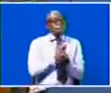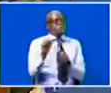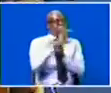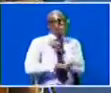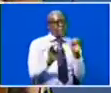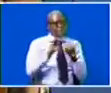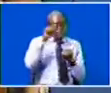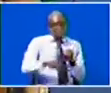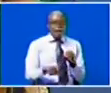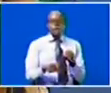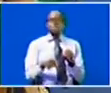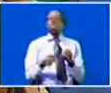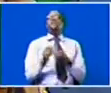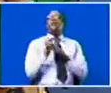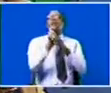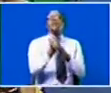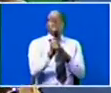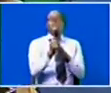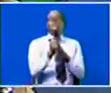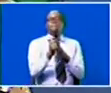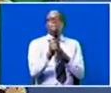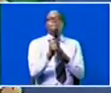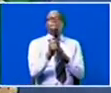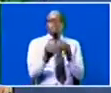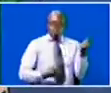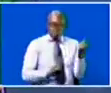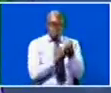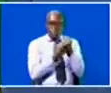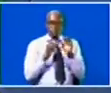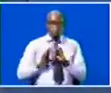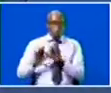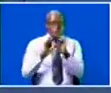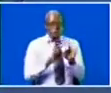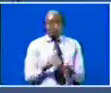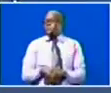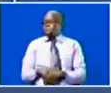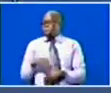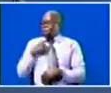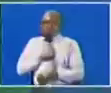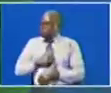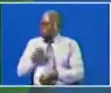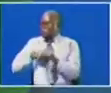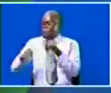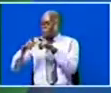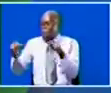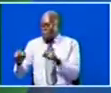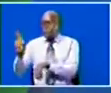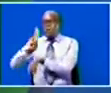need to come out, we need to be the bigger person as a leader mm-hmm. to embrace unity. All right. Yes. Are you remorseful about the words that you